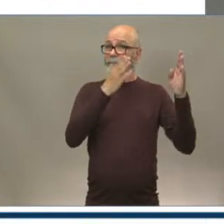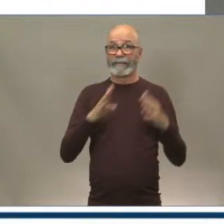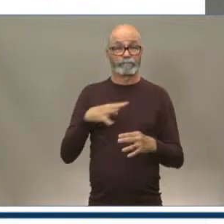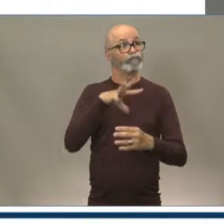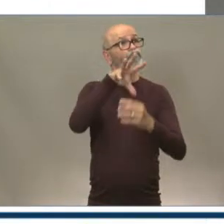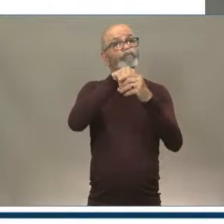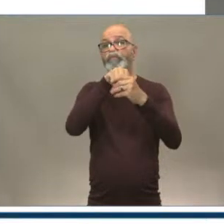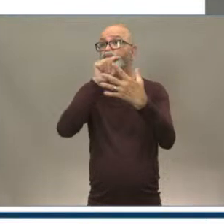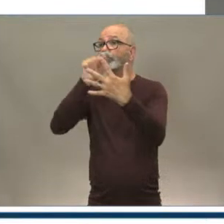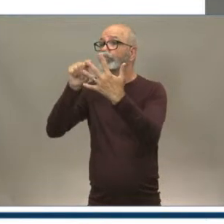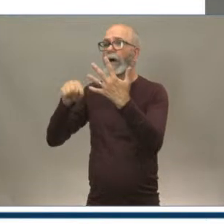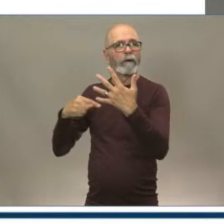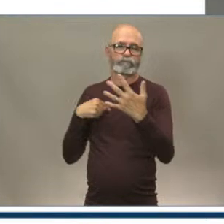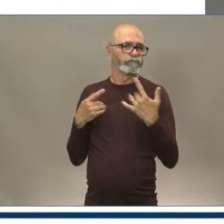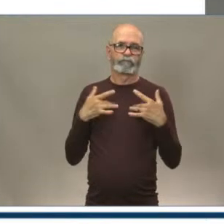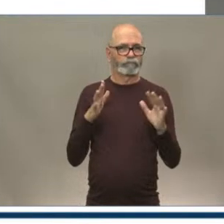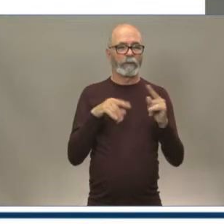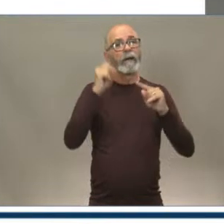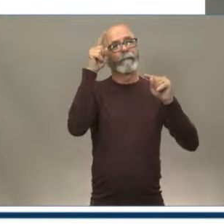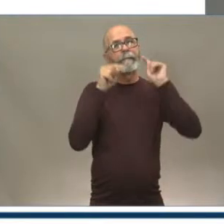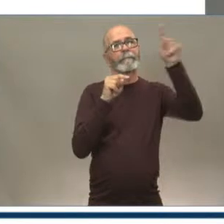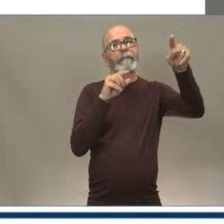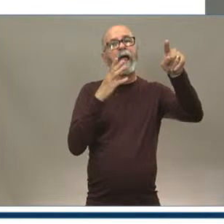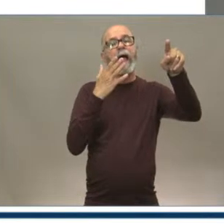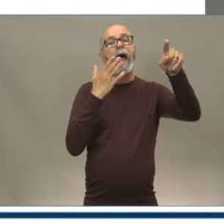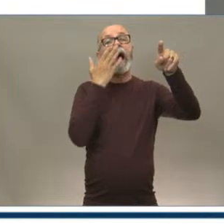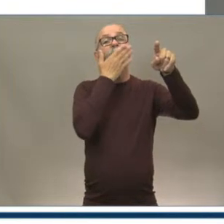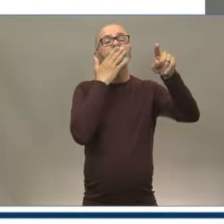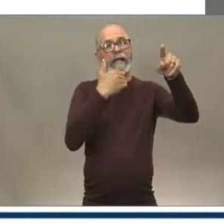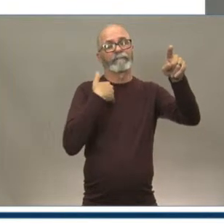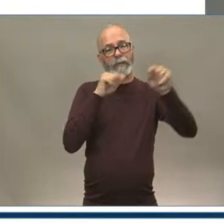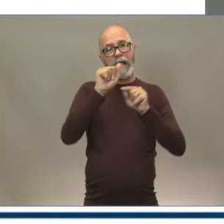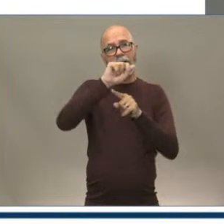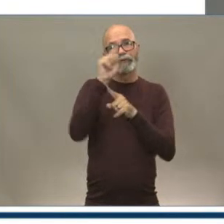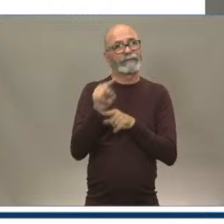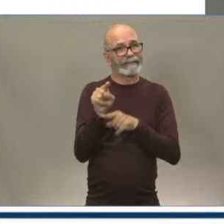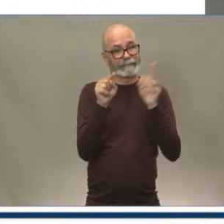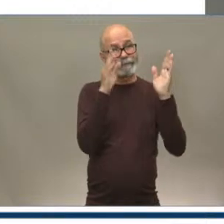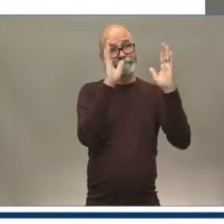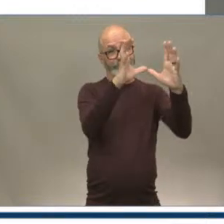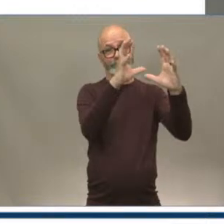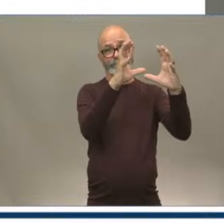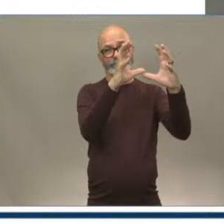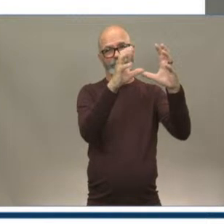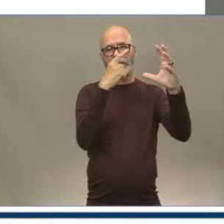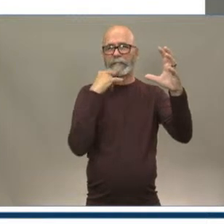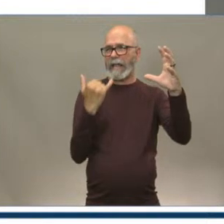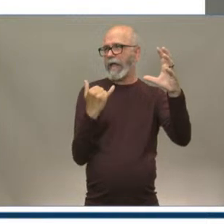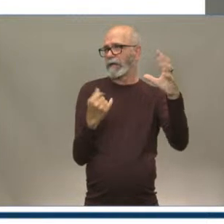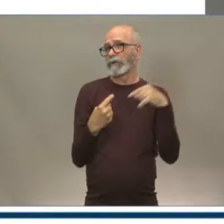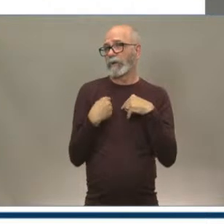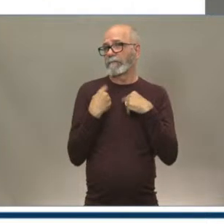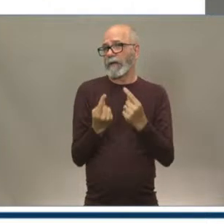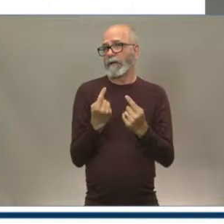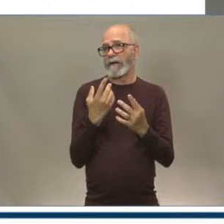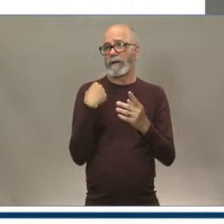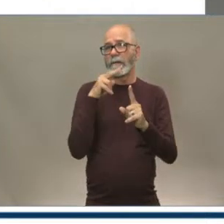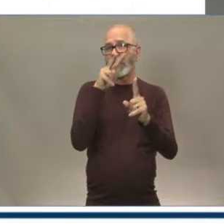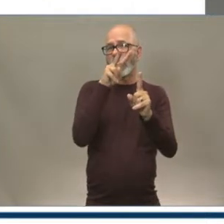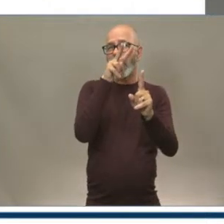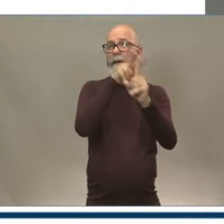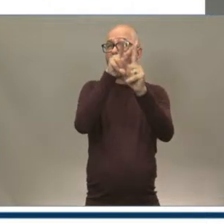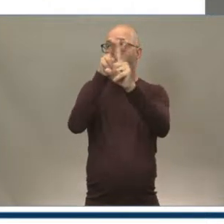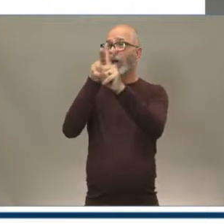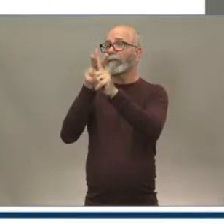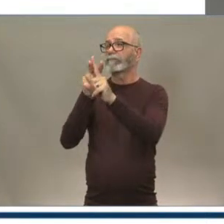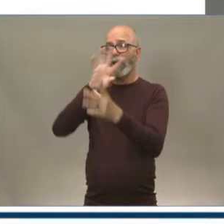weeks. We have a limited amount of additional AstraZeneca vaccine, about 10,000 appointments that needs to be spread across the province.